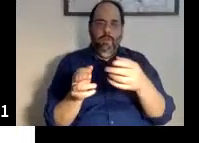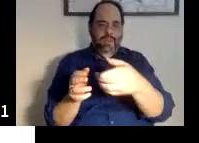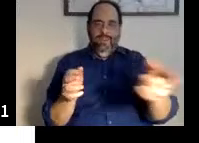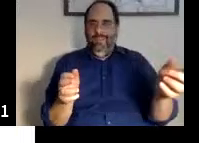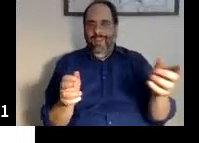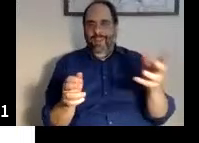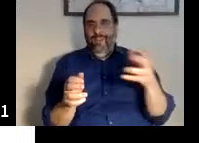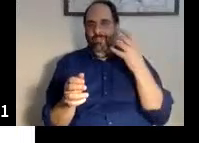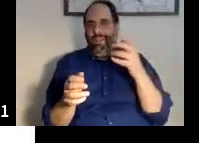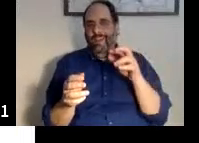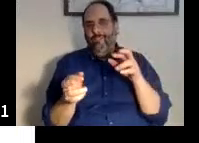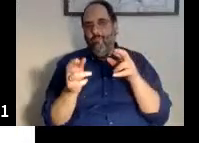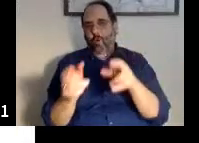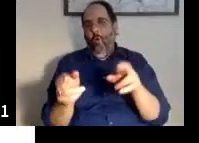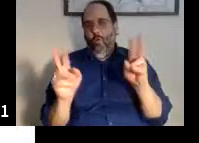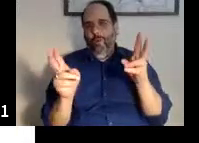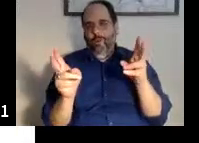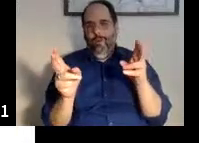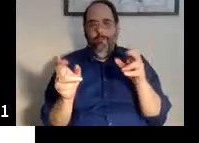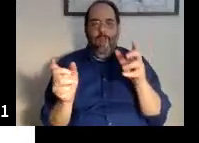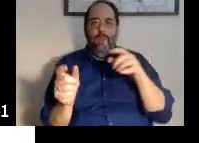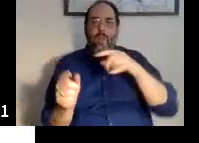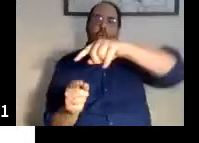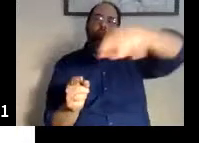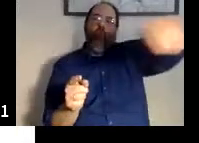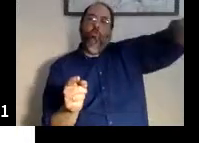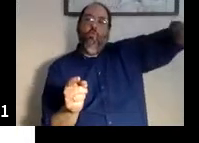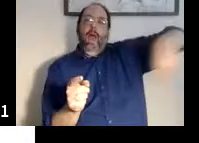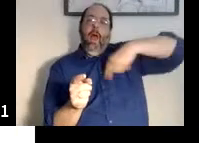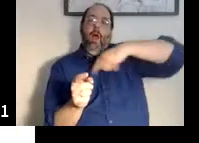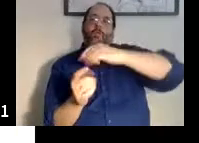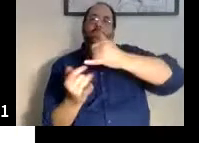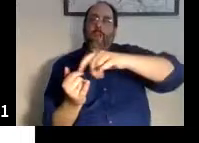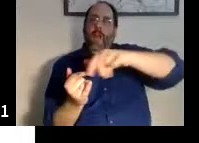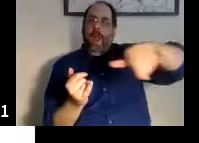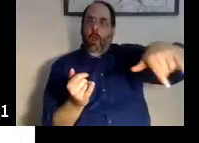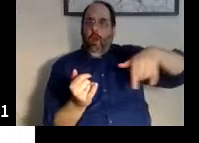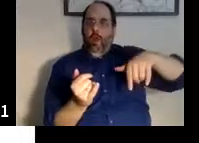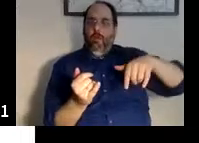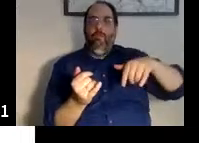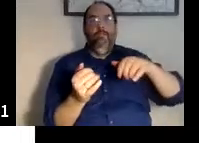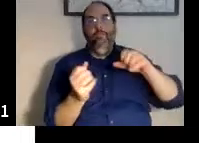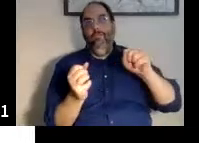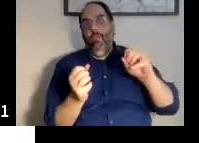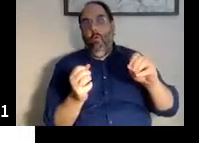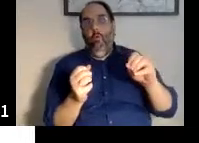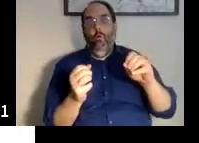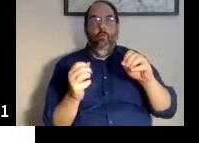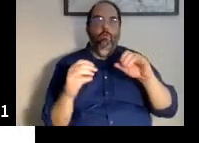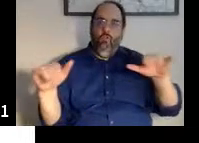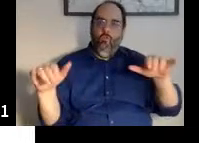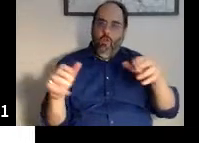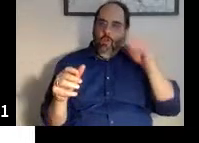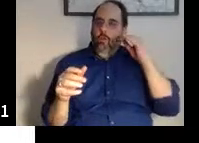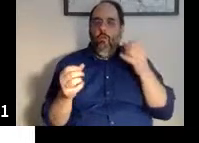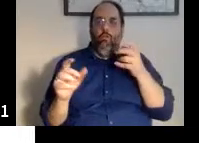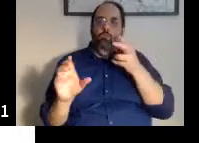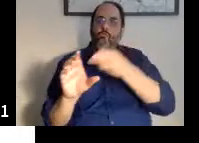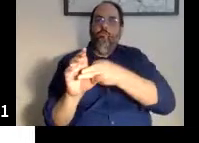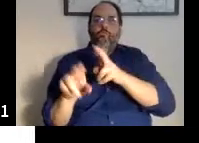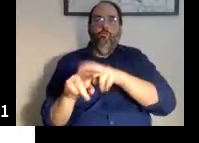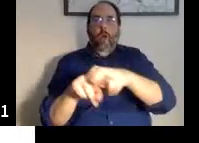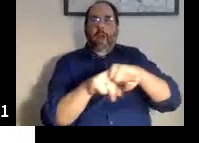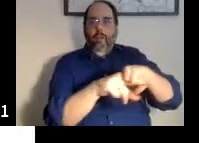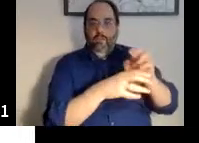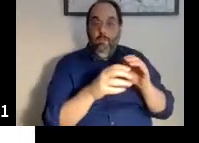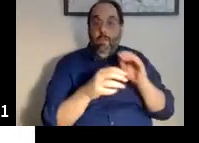system that maybe surrounds the play area for individuals to learn to ride something. And a lot of these are really cool too for